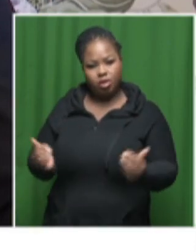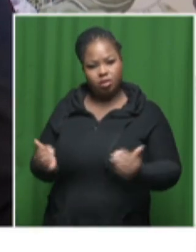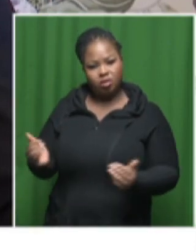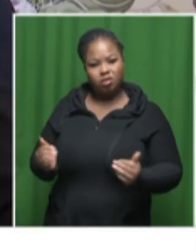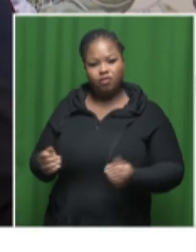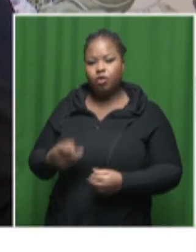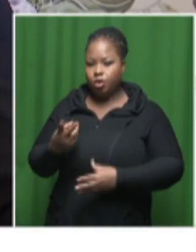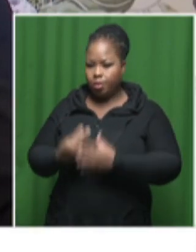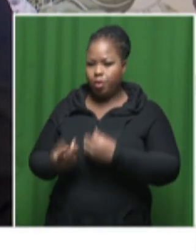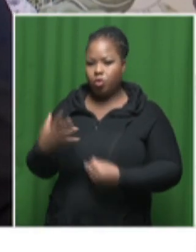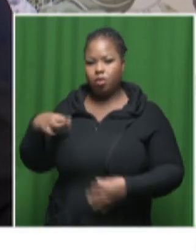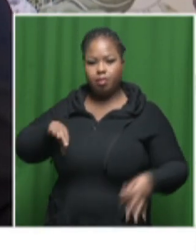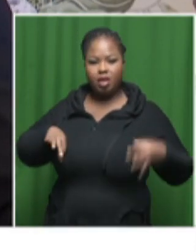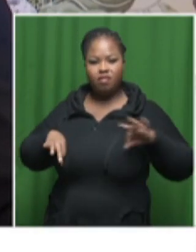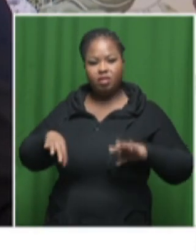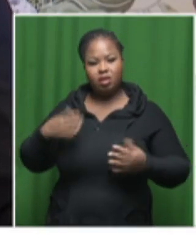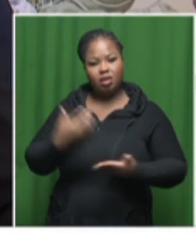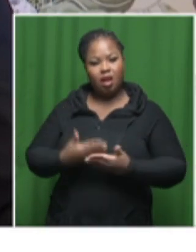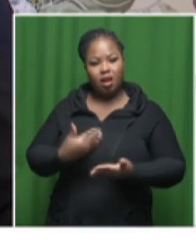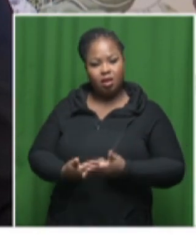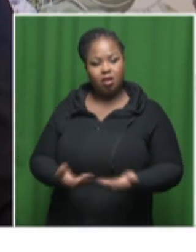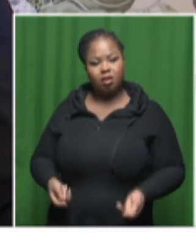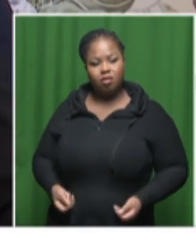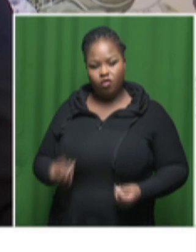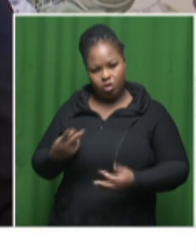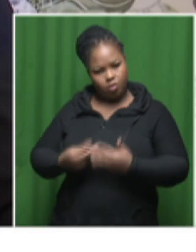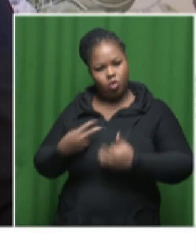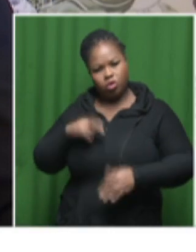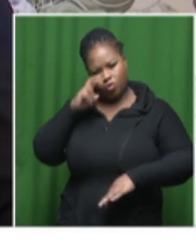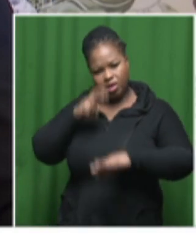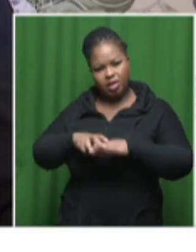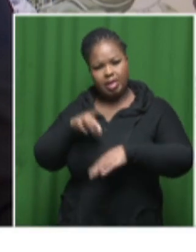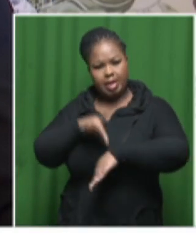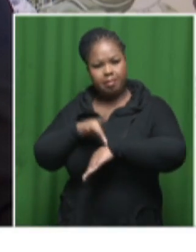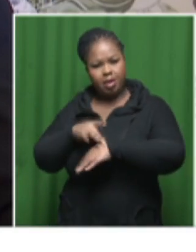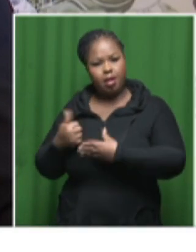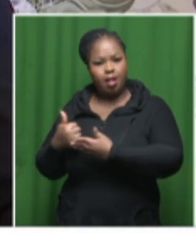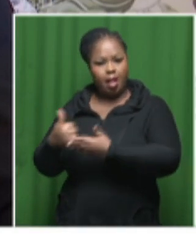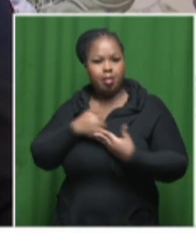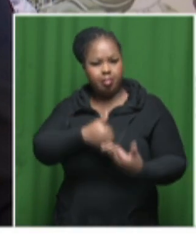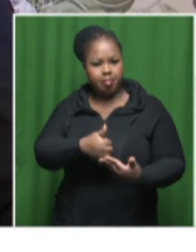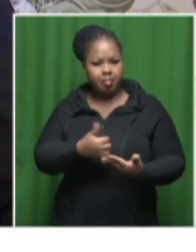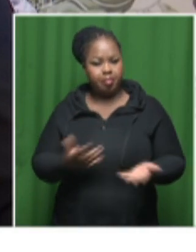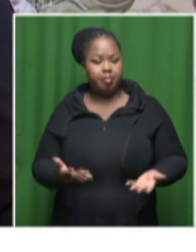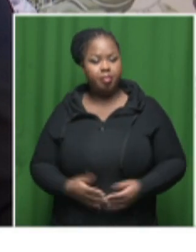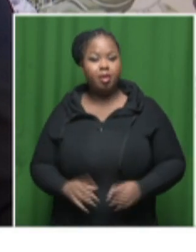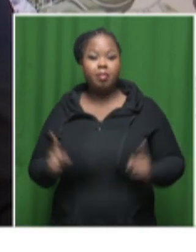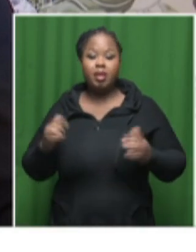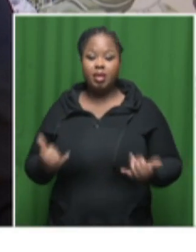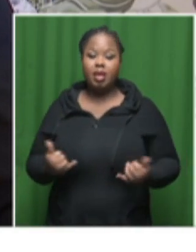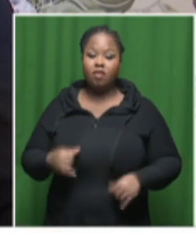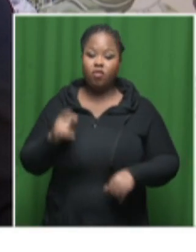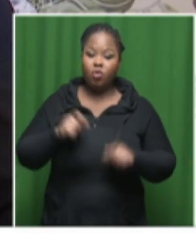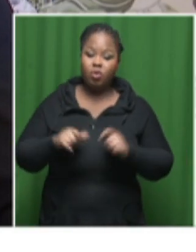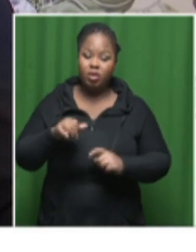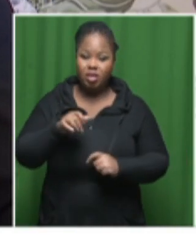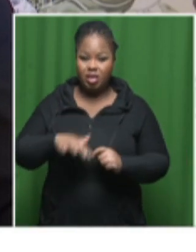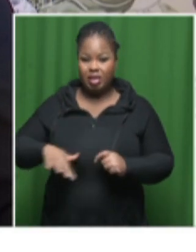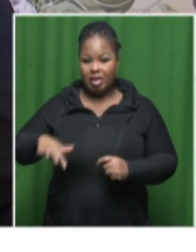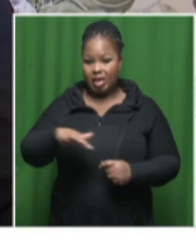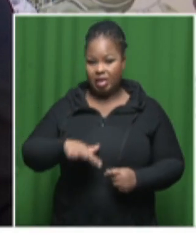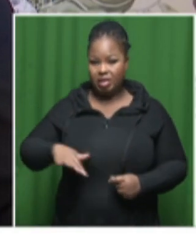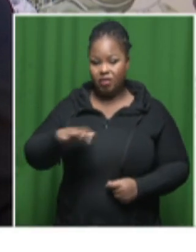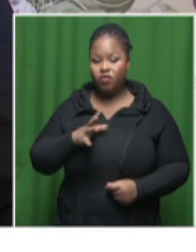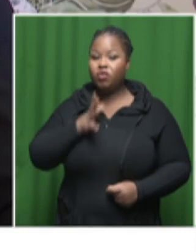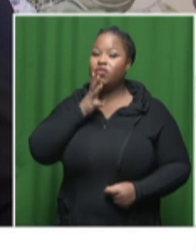of all the participants who are coming to seek the medical attention in the space. But with regards to overcrowding, Sakina, the best way